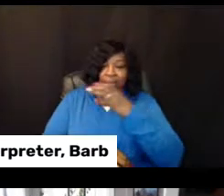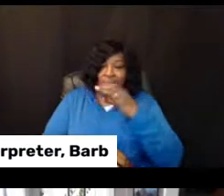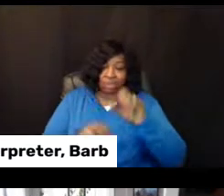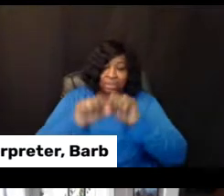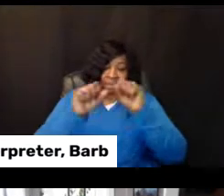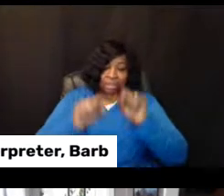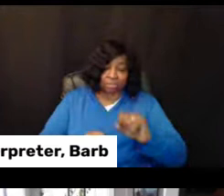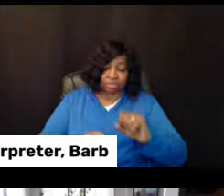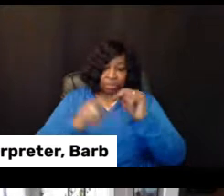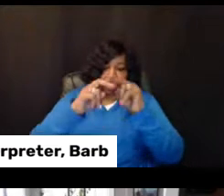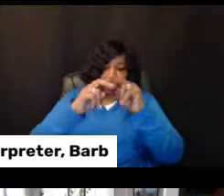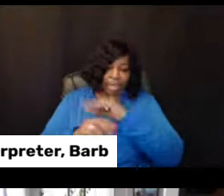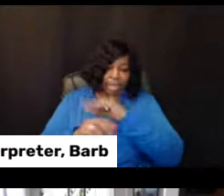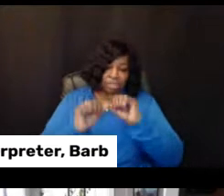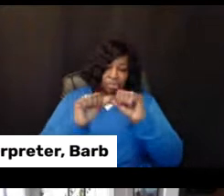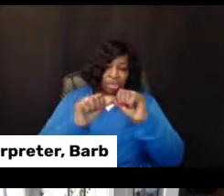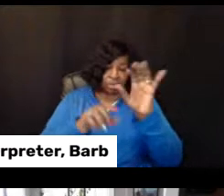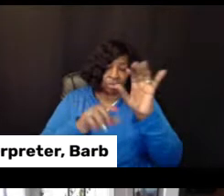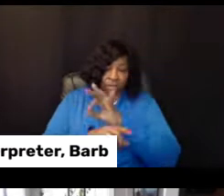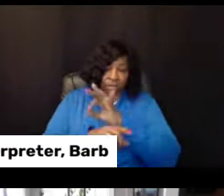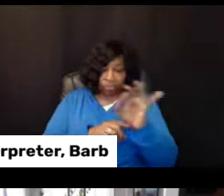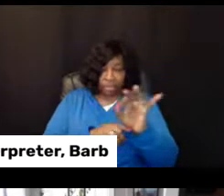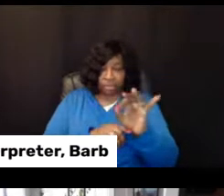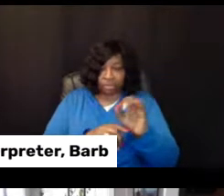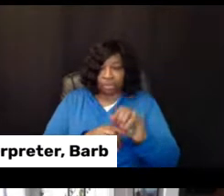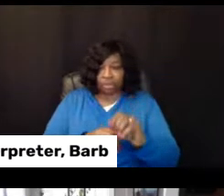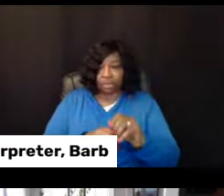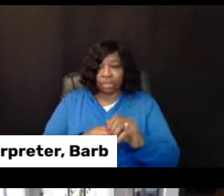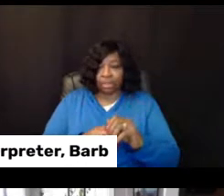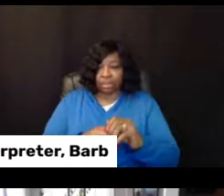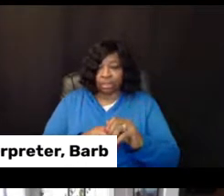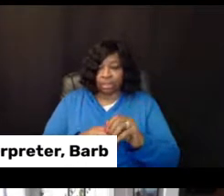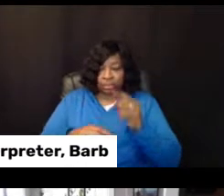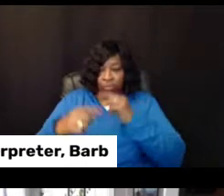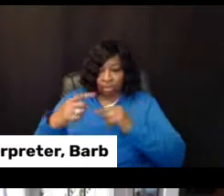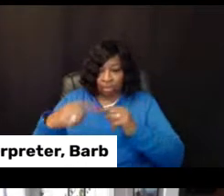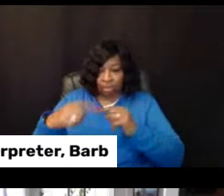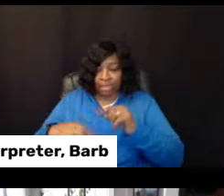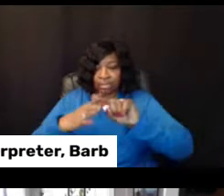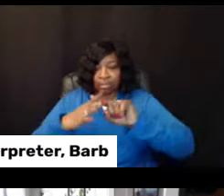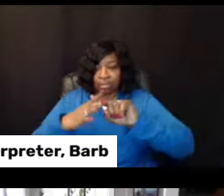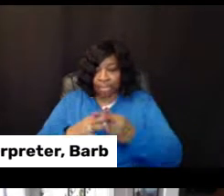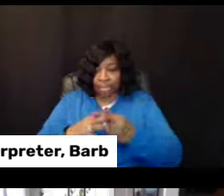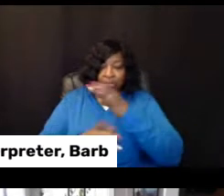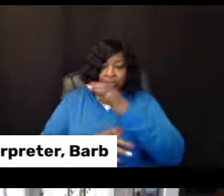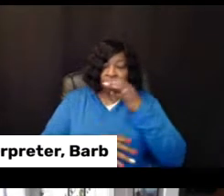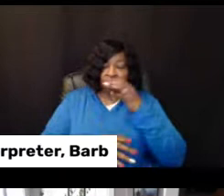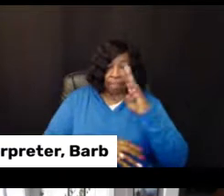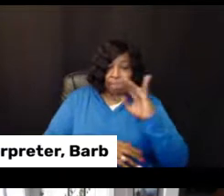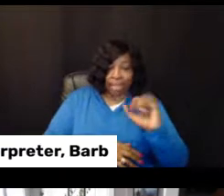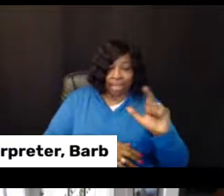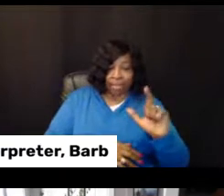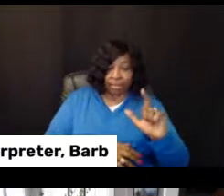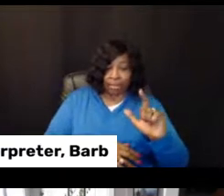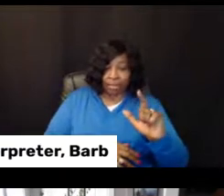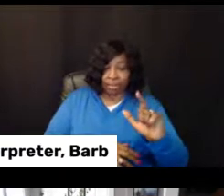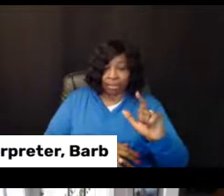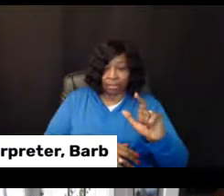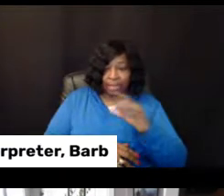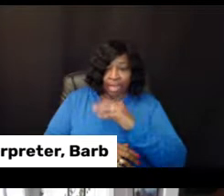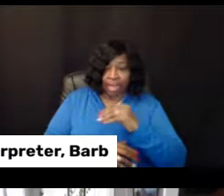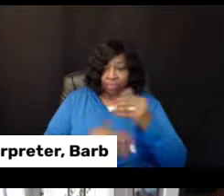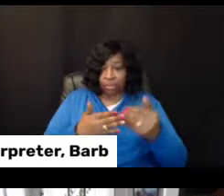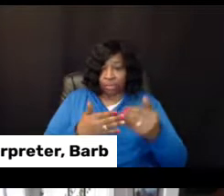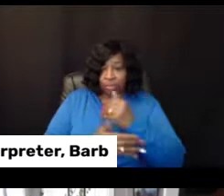and continues to function. That brings us to the beginnings of the Farm Bill and the New Deal era. So, the New